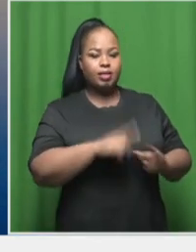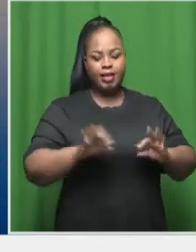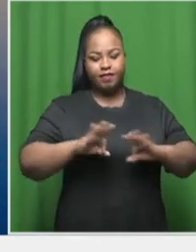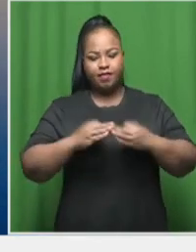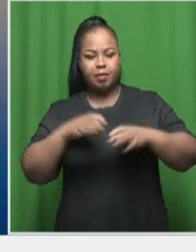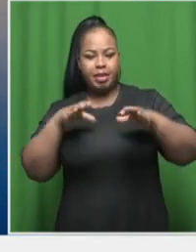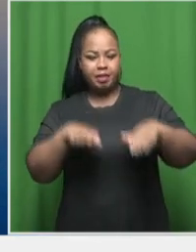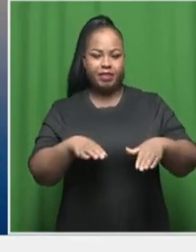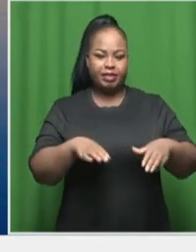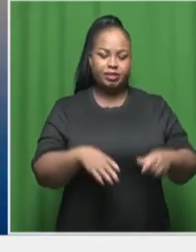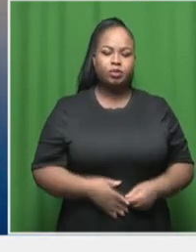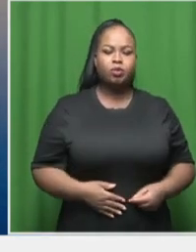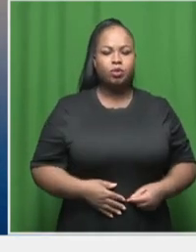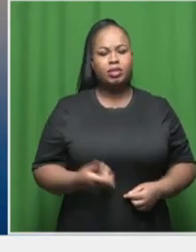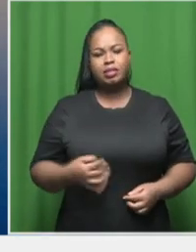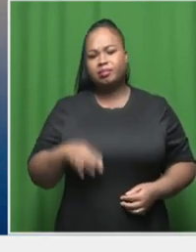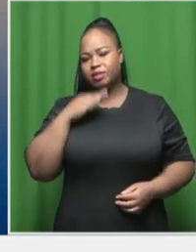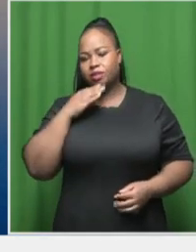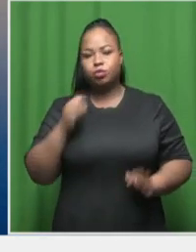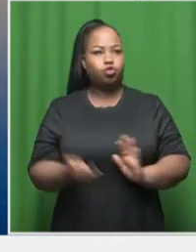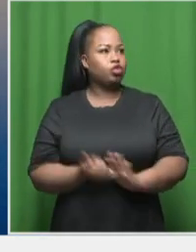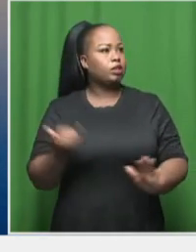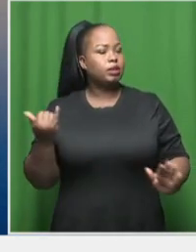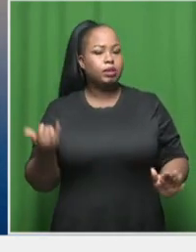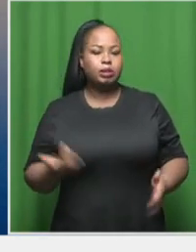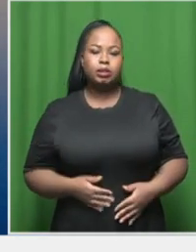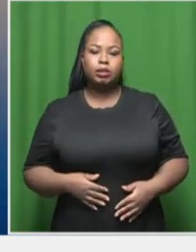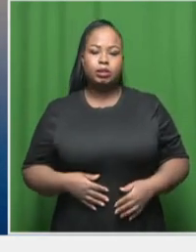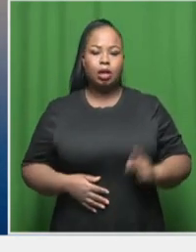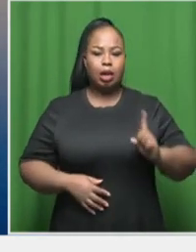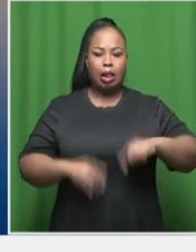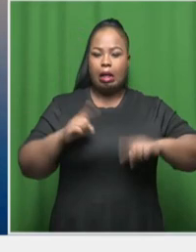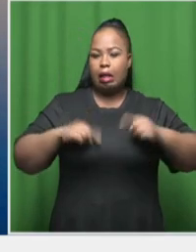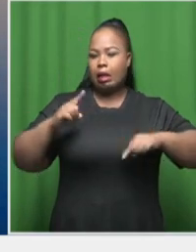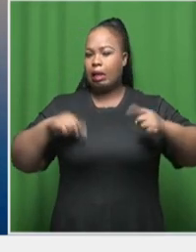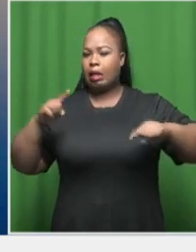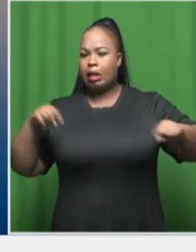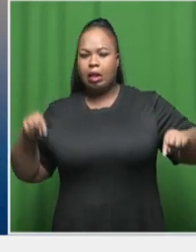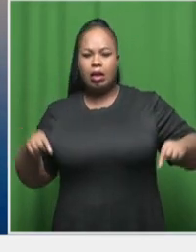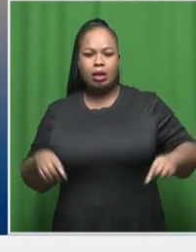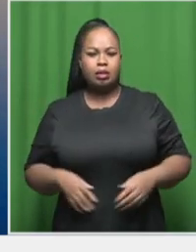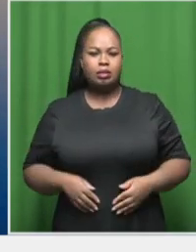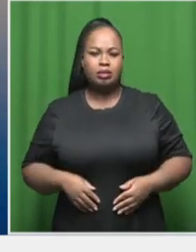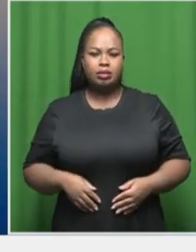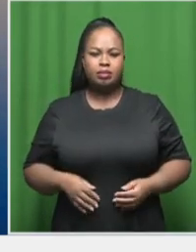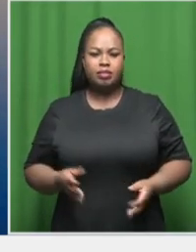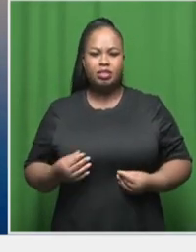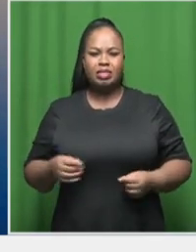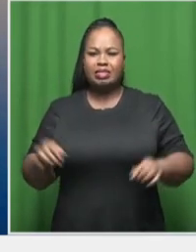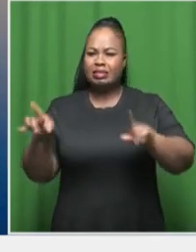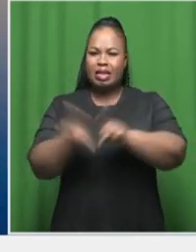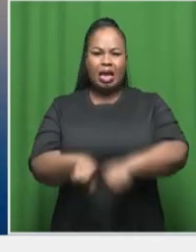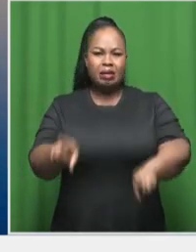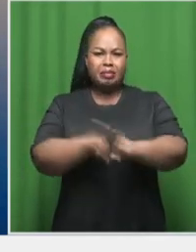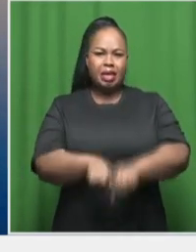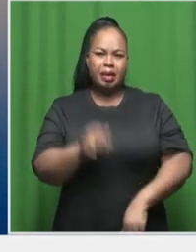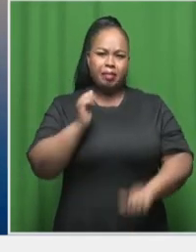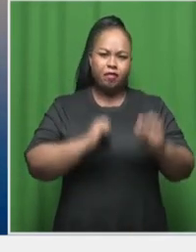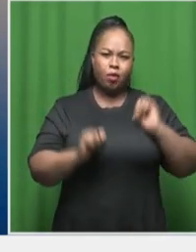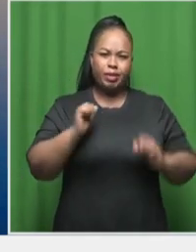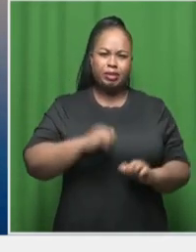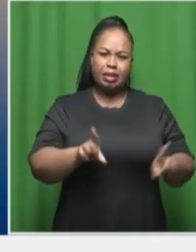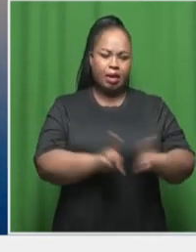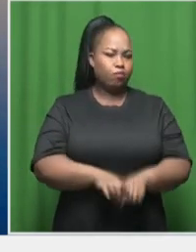event. It is not going to be monotonous in that you will find the same kind of artists performing at the